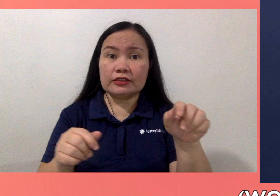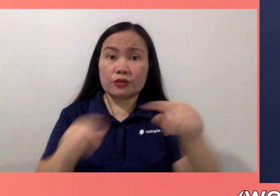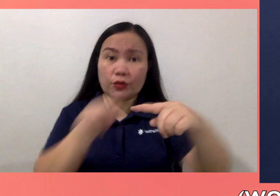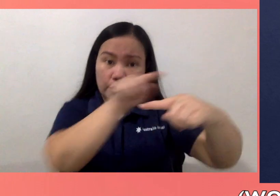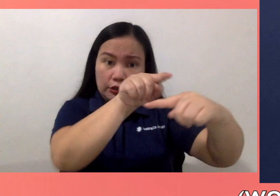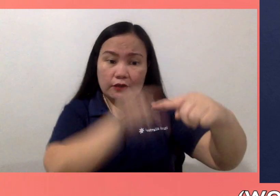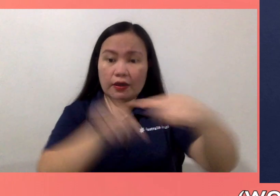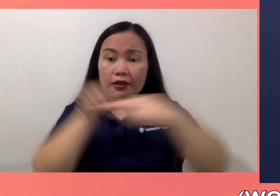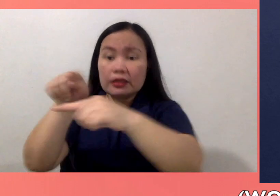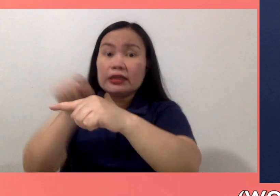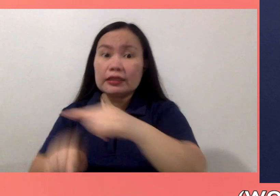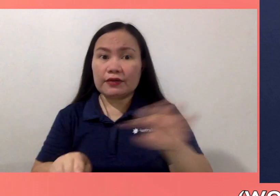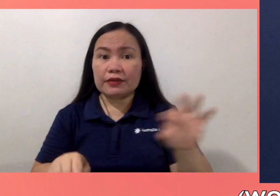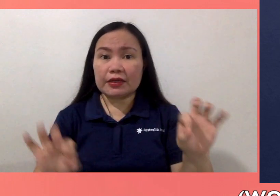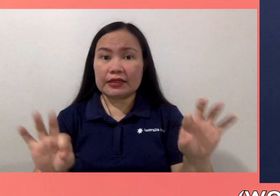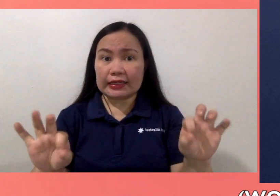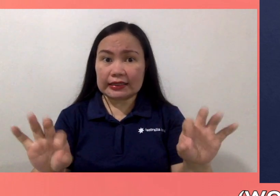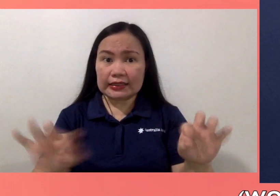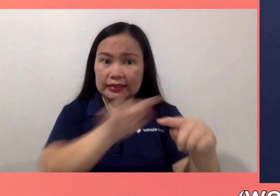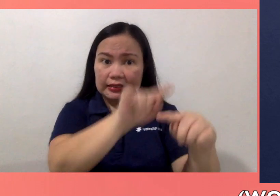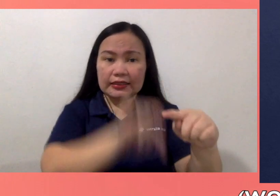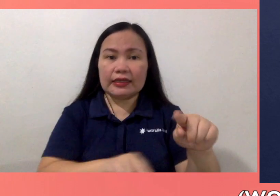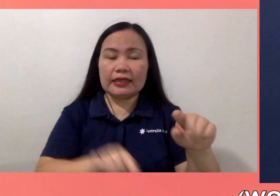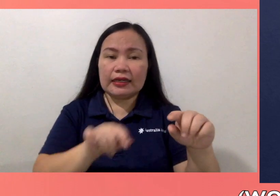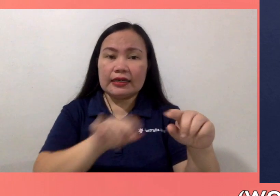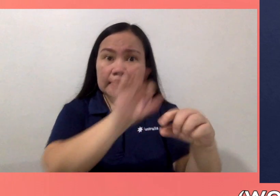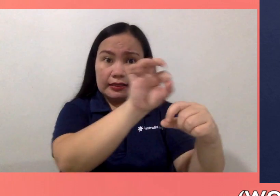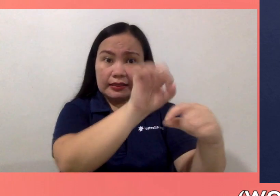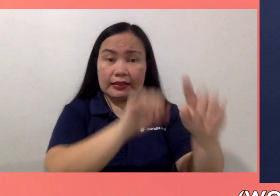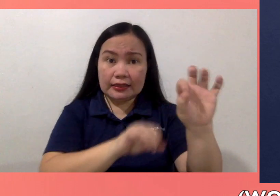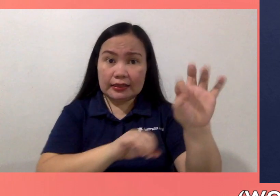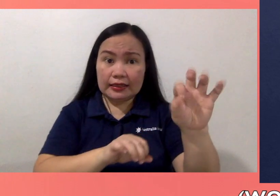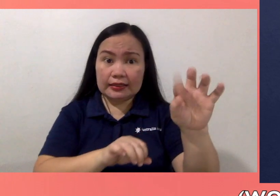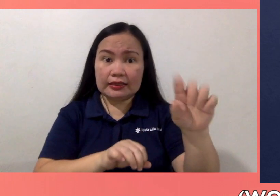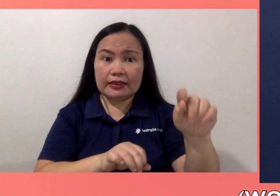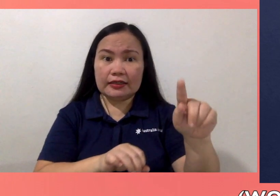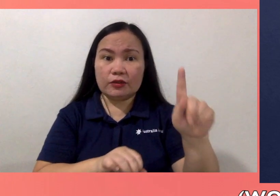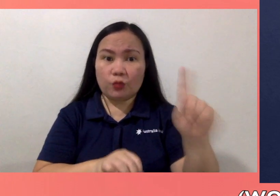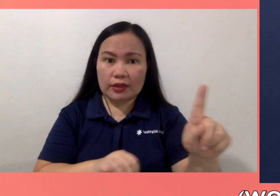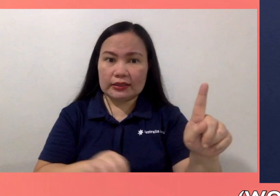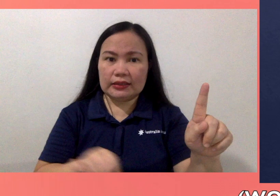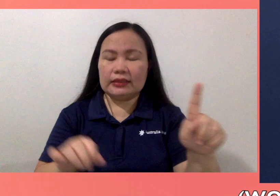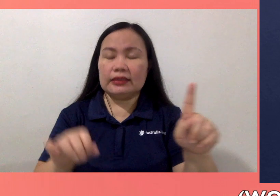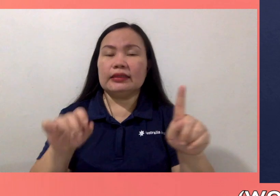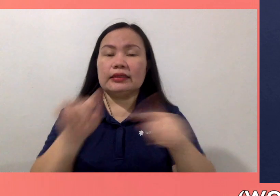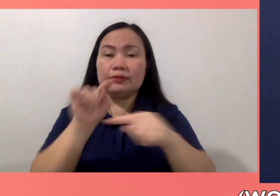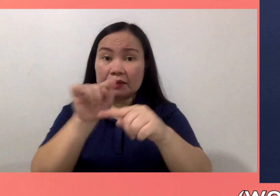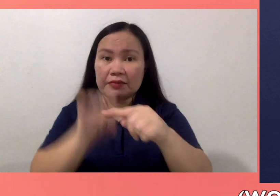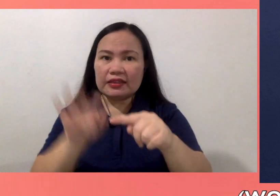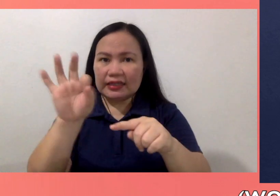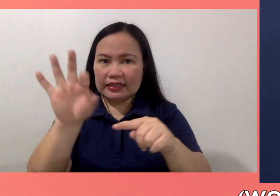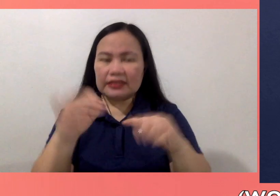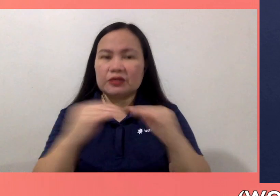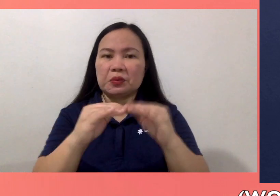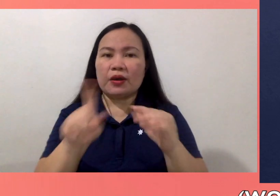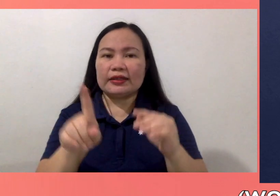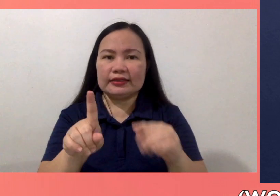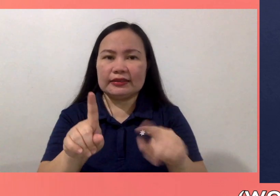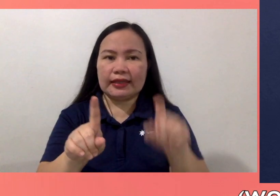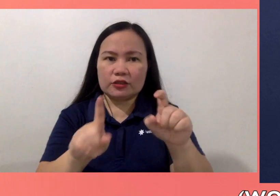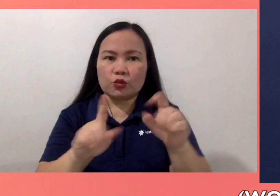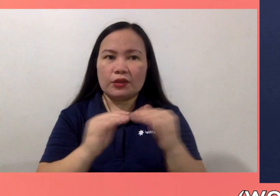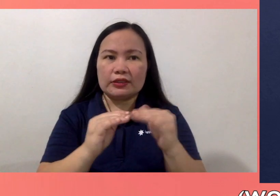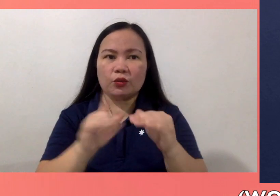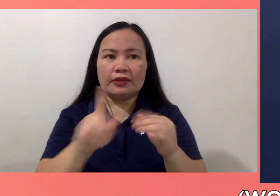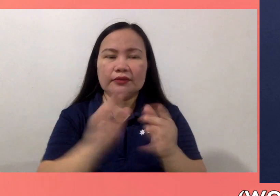both equation by 19. So, 19 divide 19, the answer is 1. So, yung value ng x is